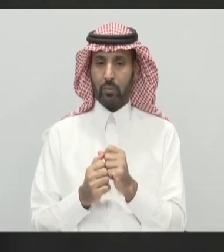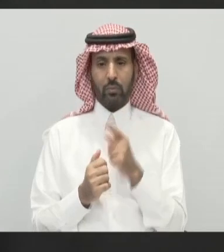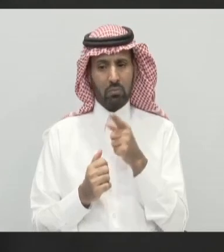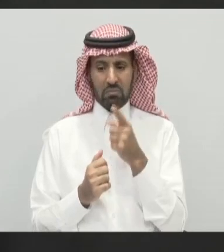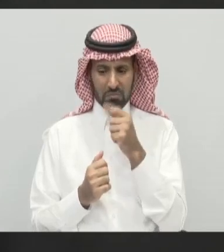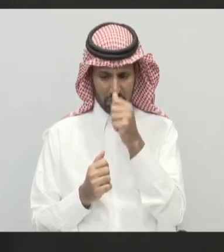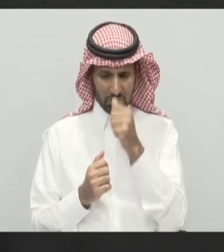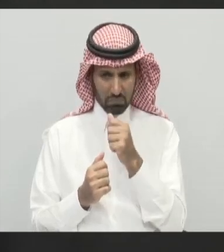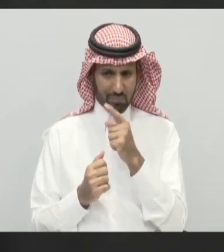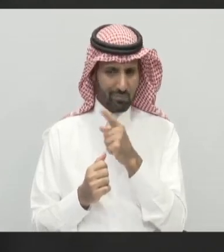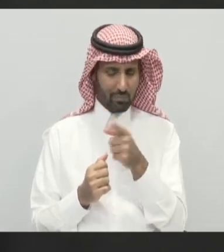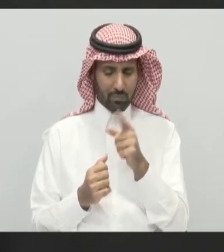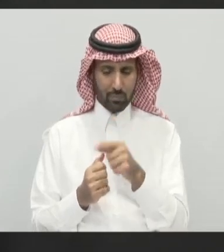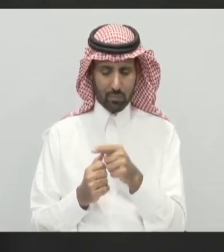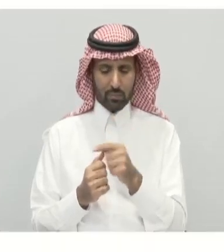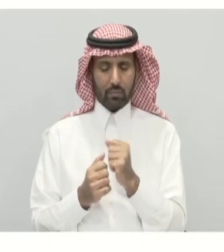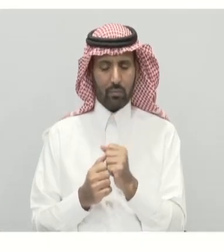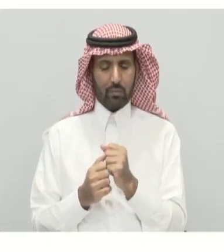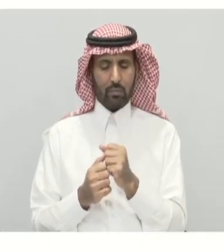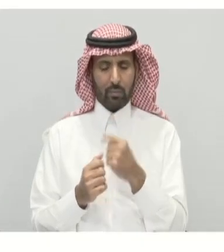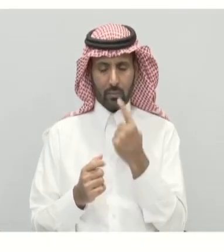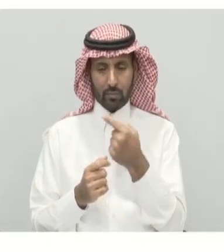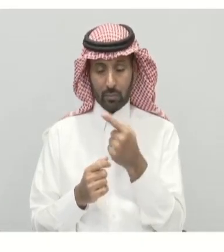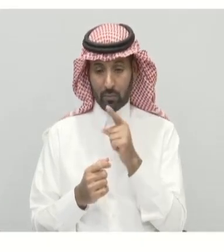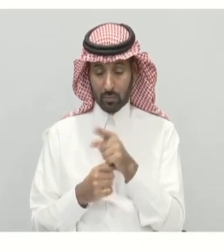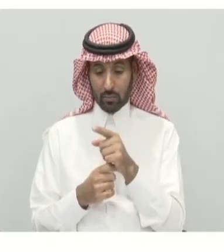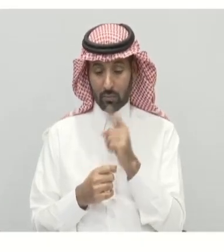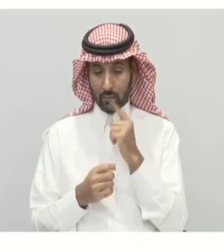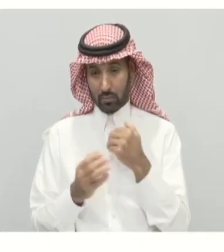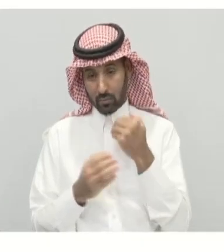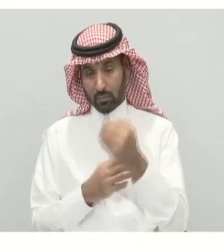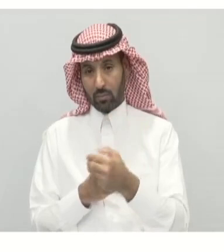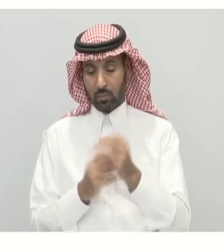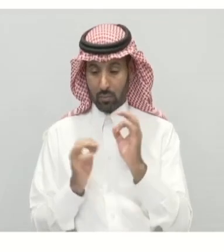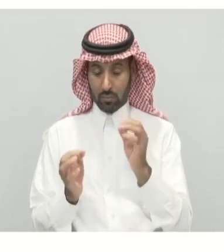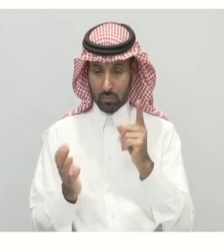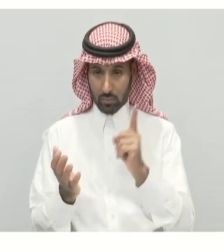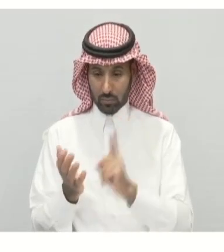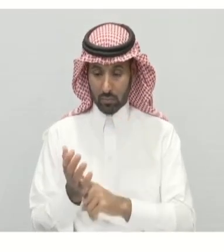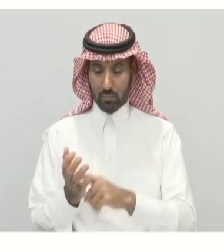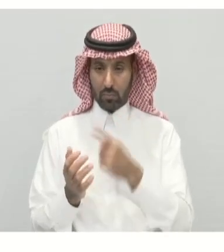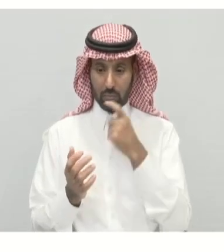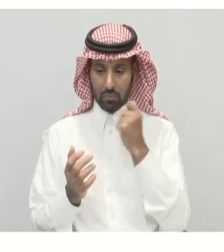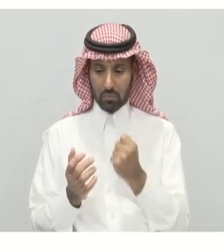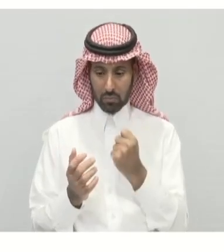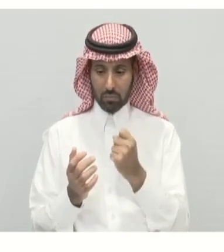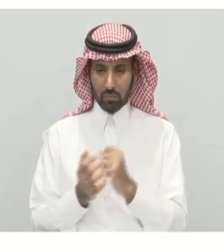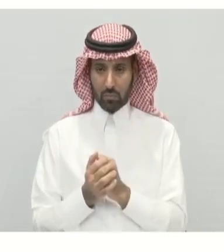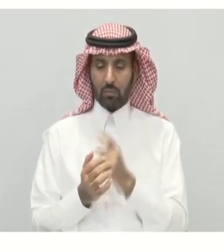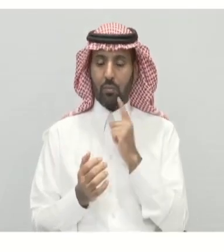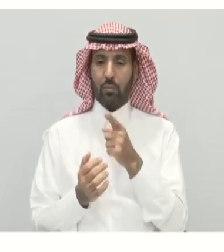You might not like it. So it is an expression that will make my sentence or my statement stronger.